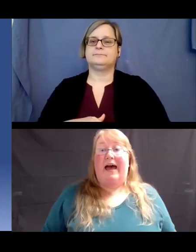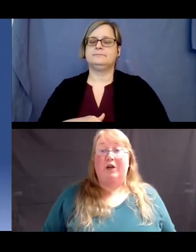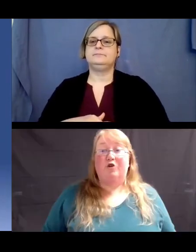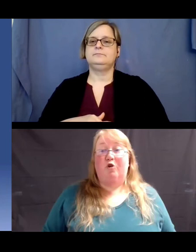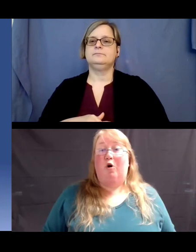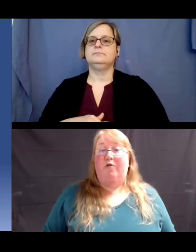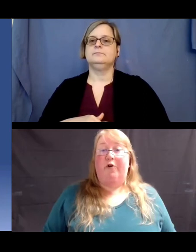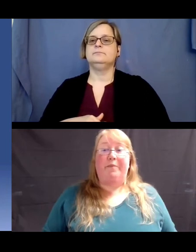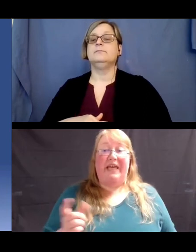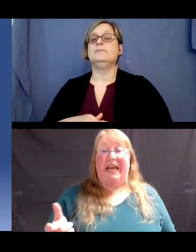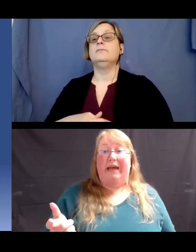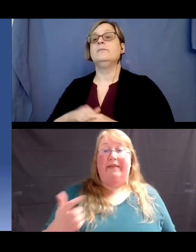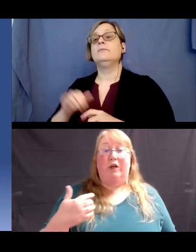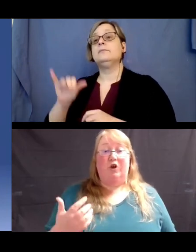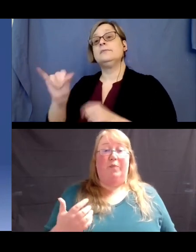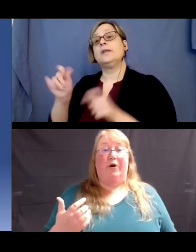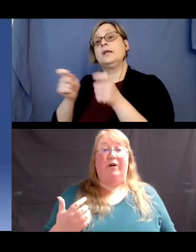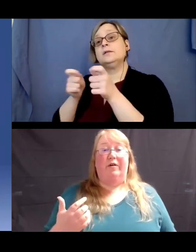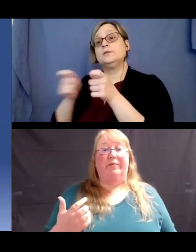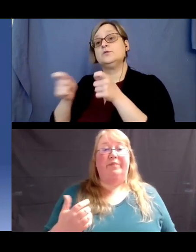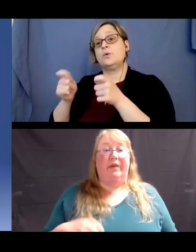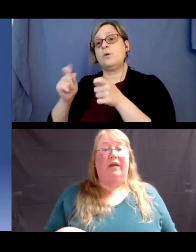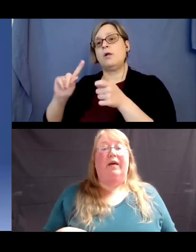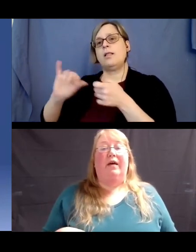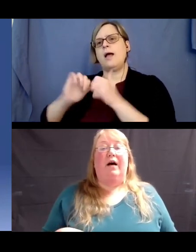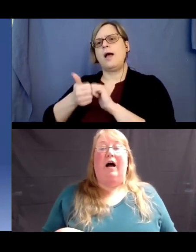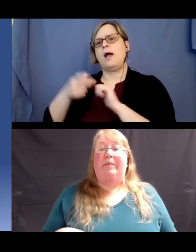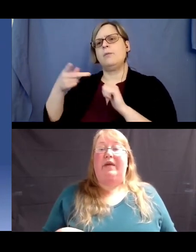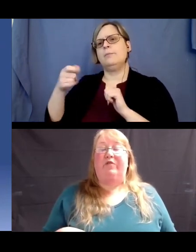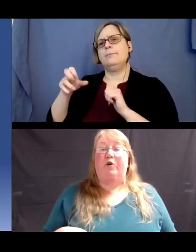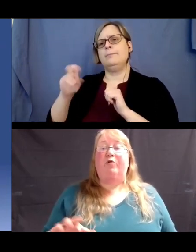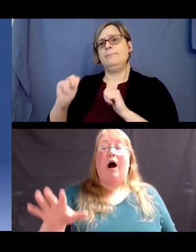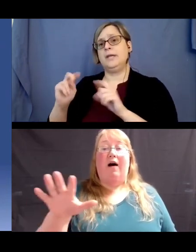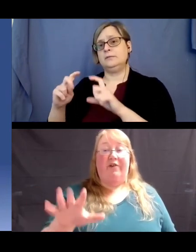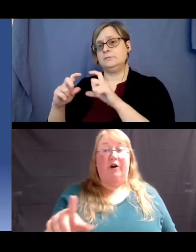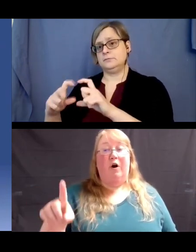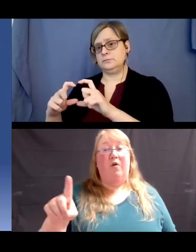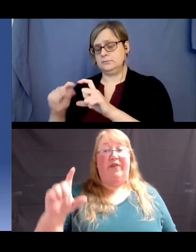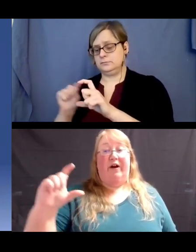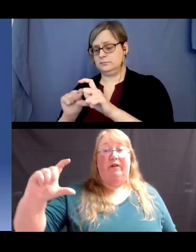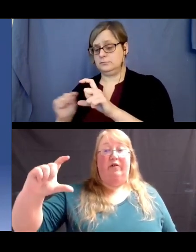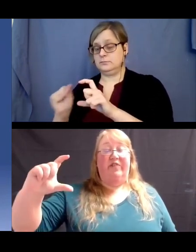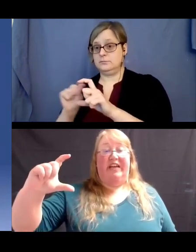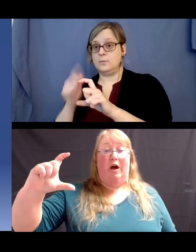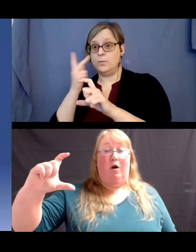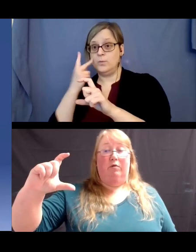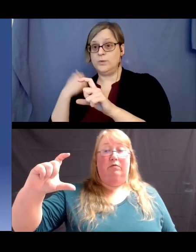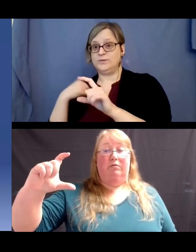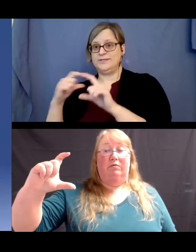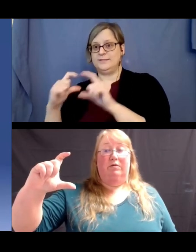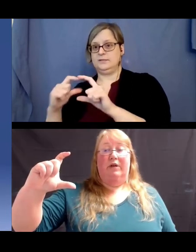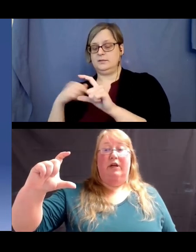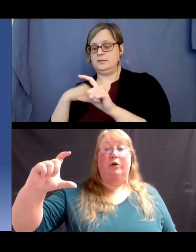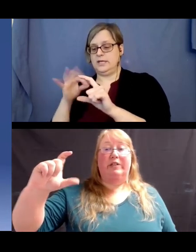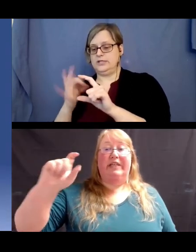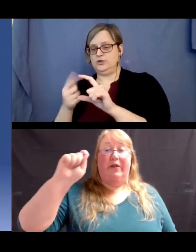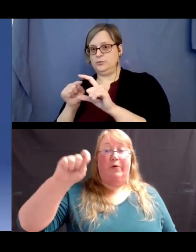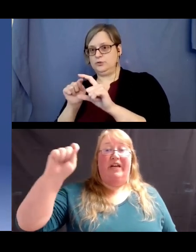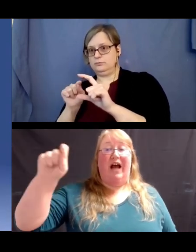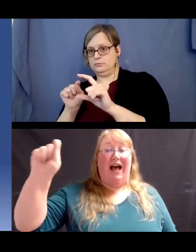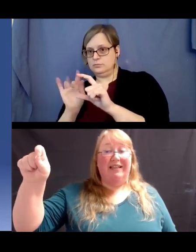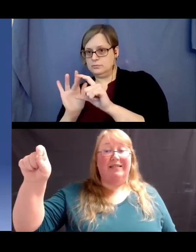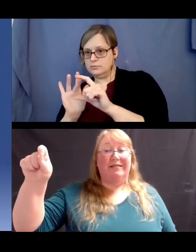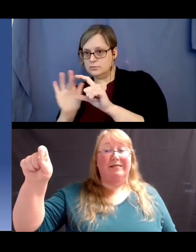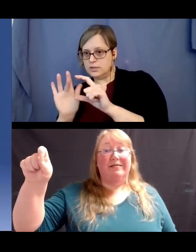And that control for pinning the interpreter, if you hover over their little video, you'll see